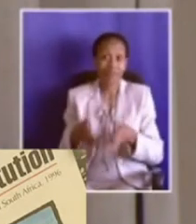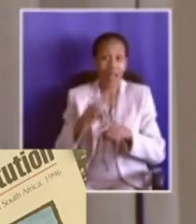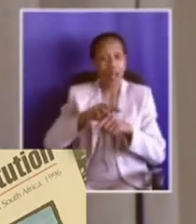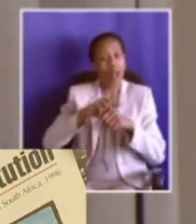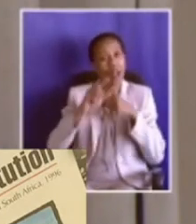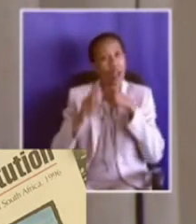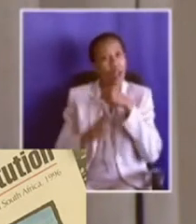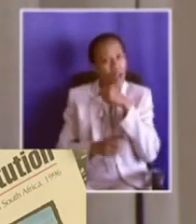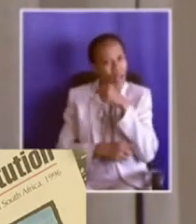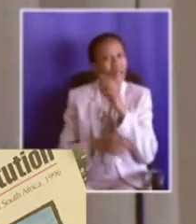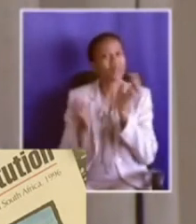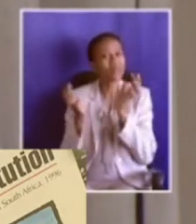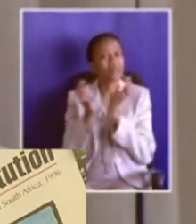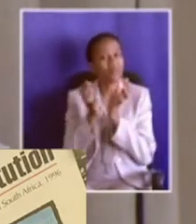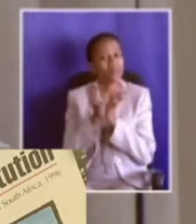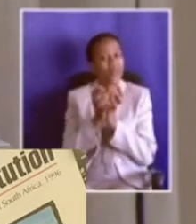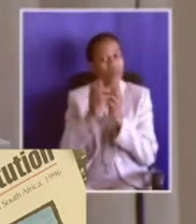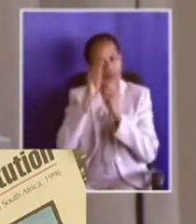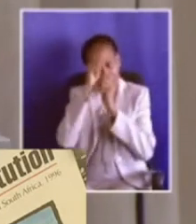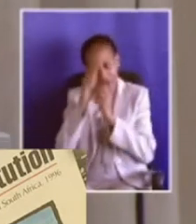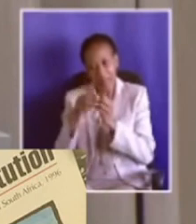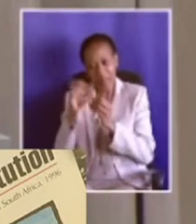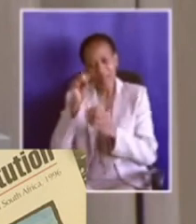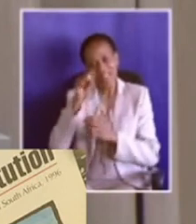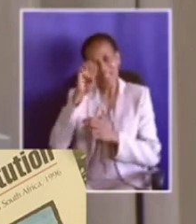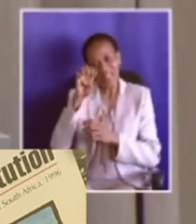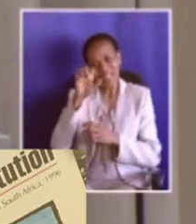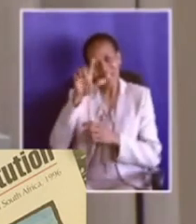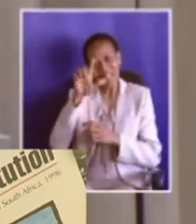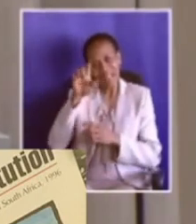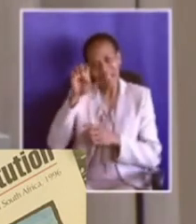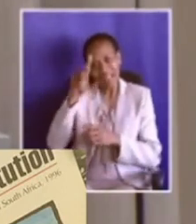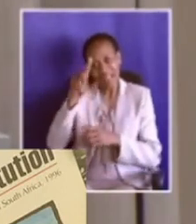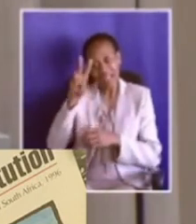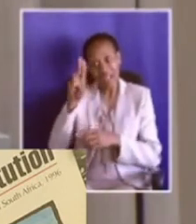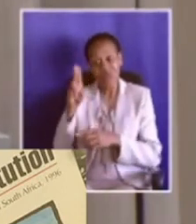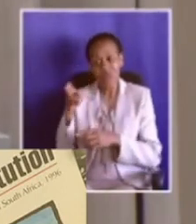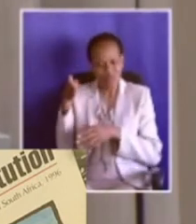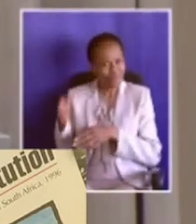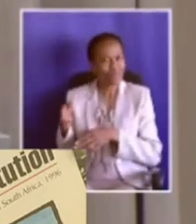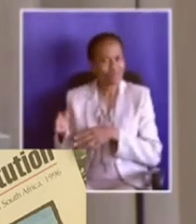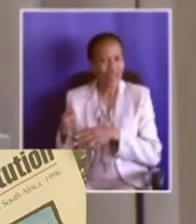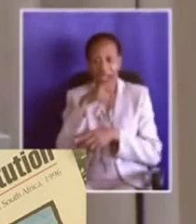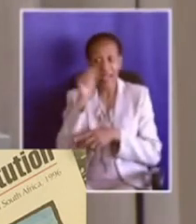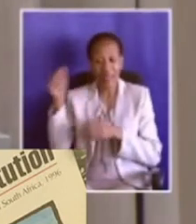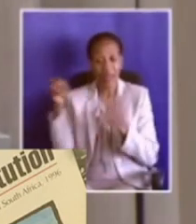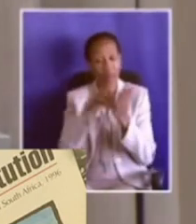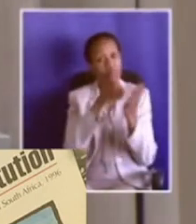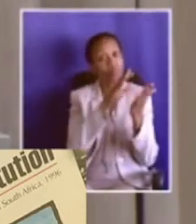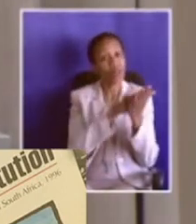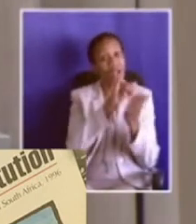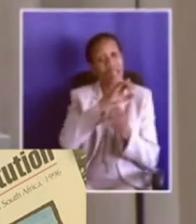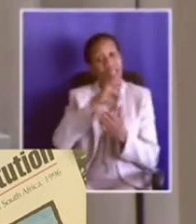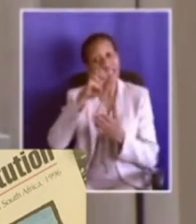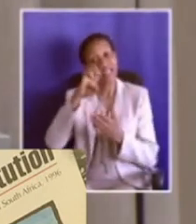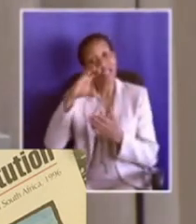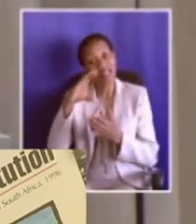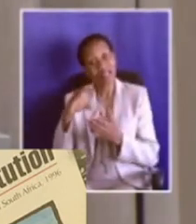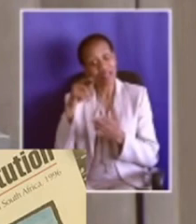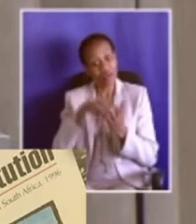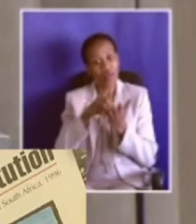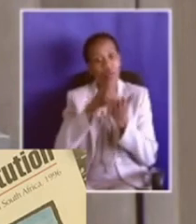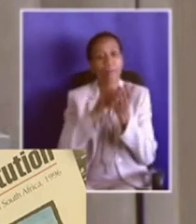last plenary that Honorable Seleku is with us. His name was submitted today to the IEC to go to the provincial